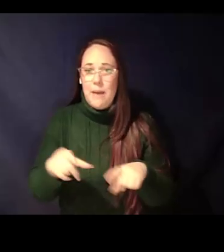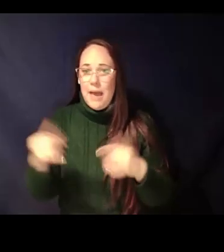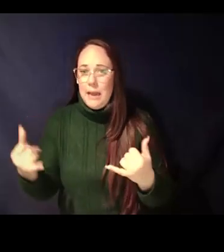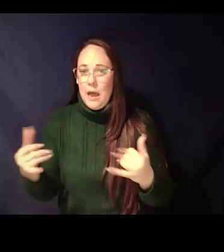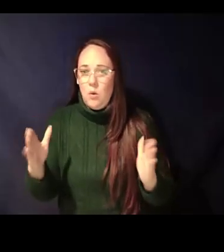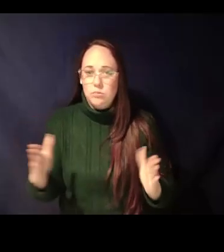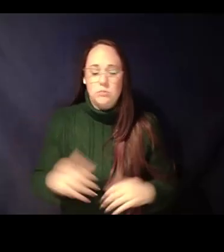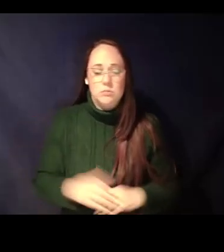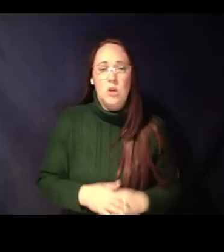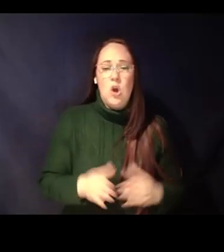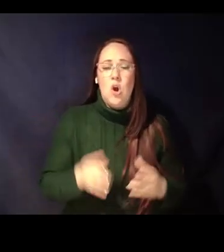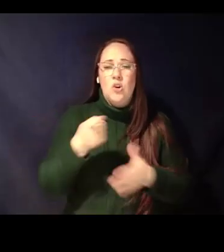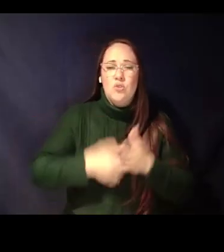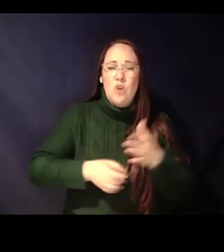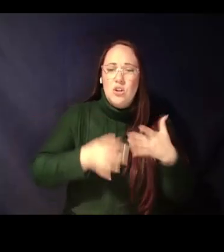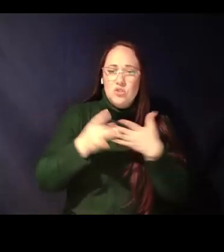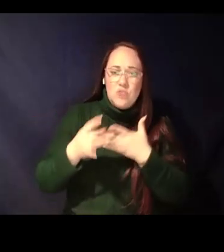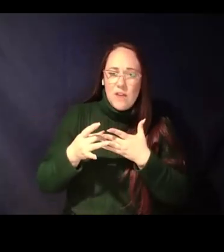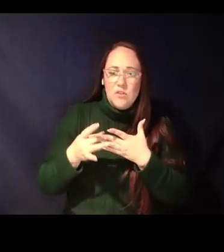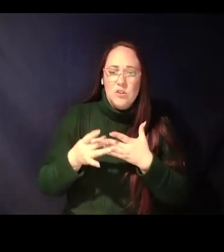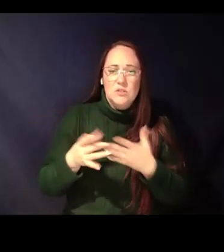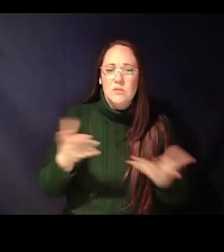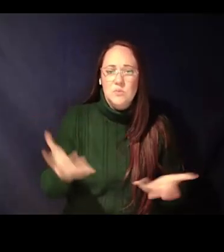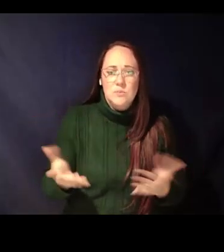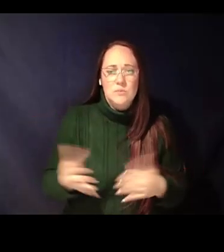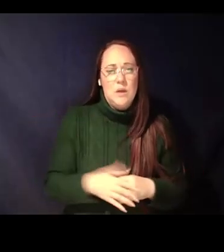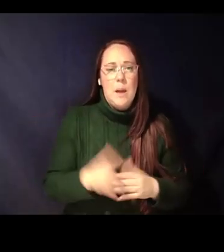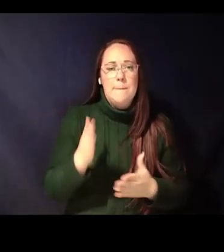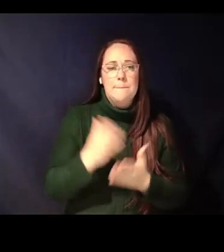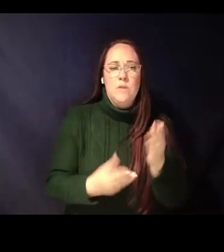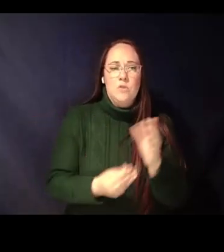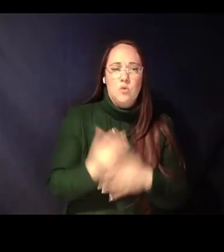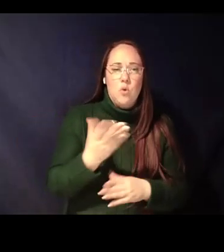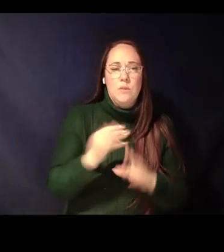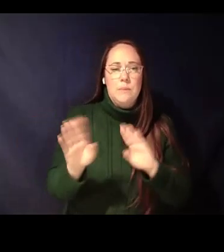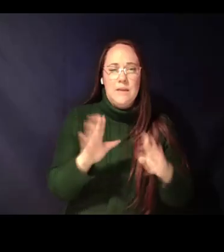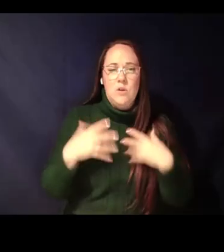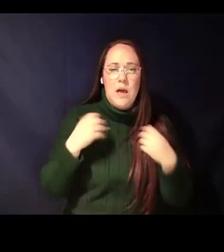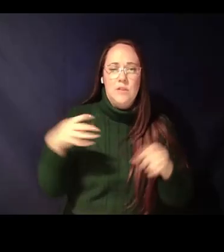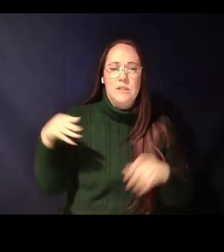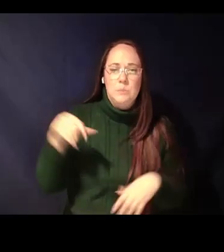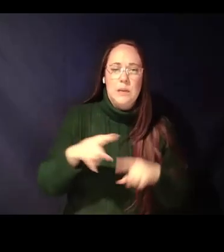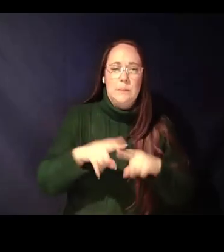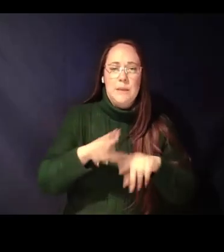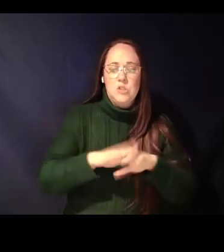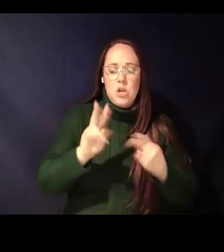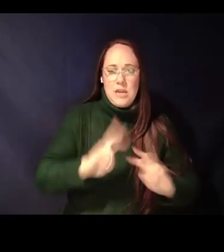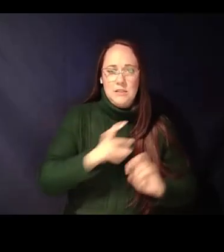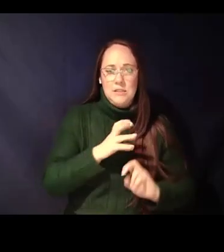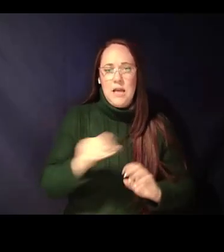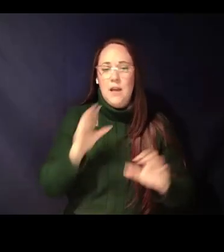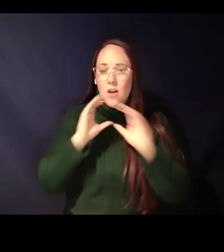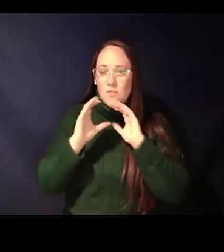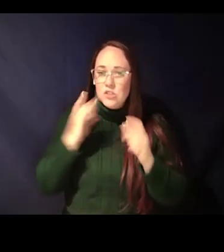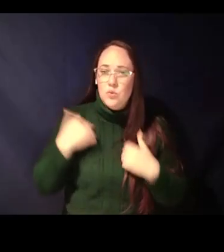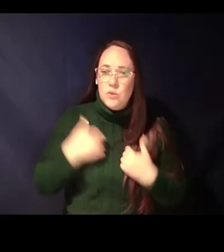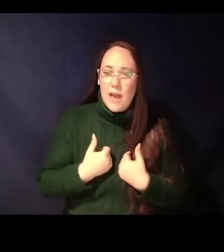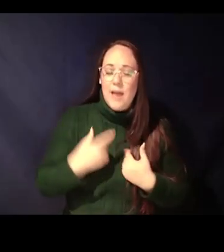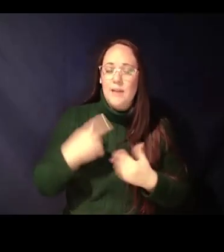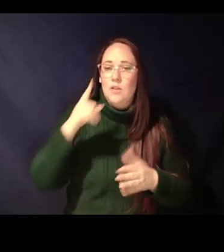drivers? Part of the growth in behavioral health spending, based upon our analysis and the conversations that we've had, the research that we've